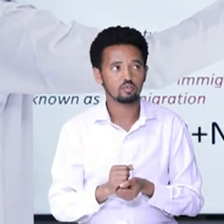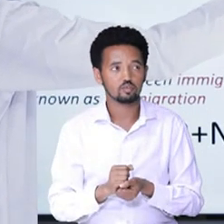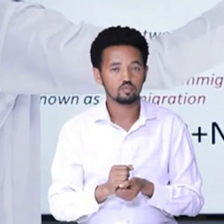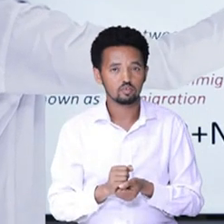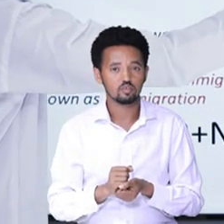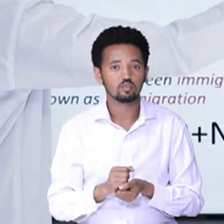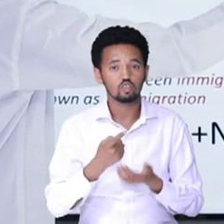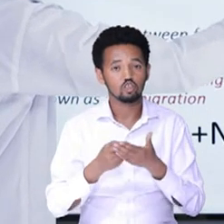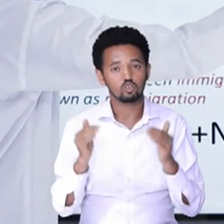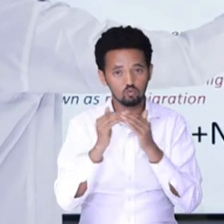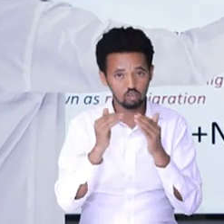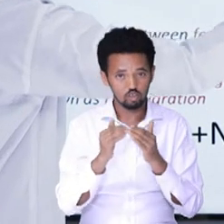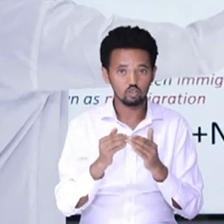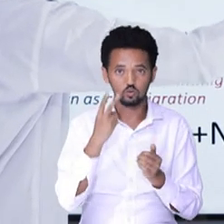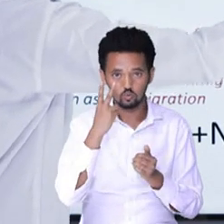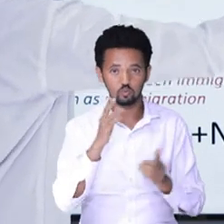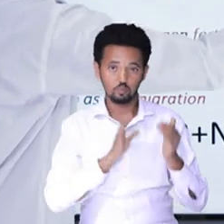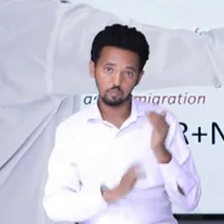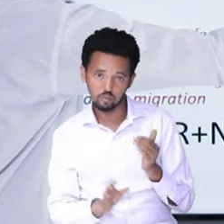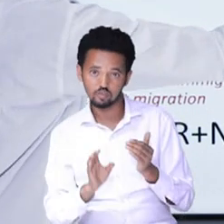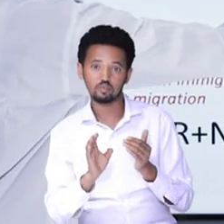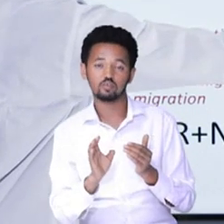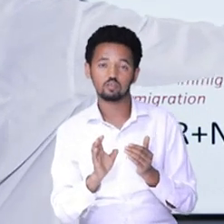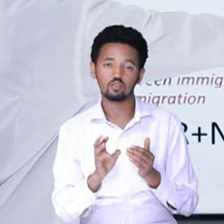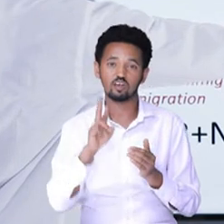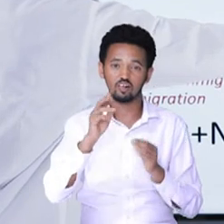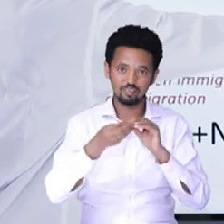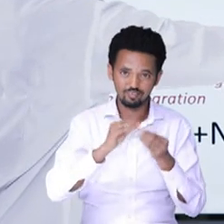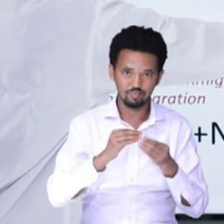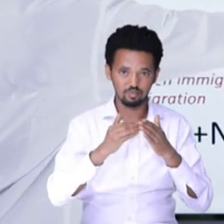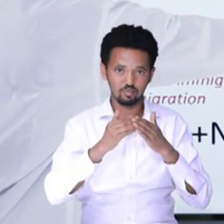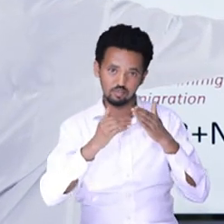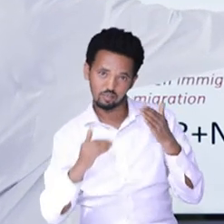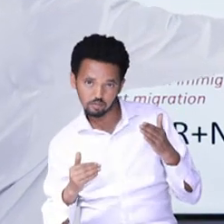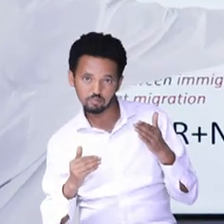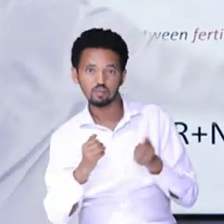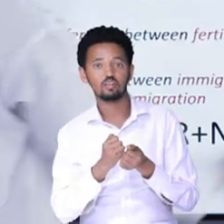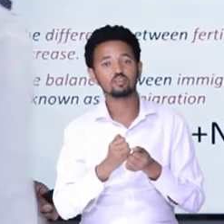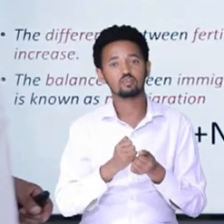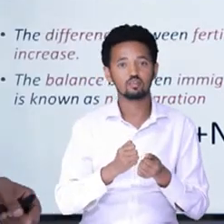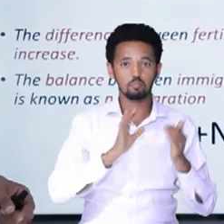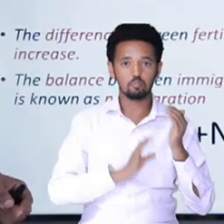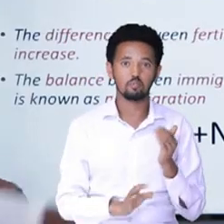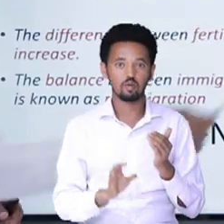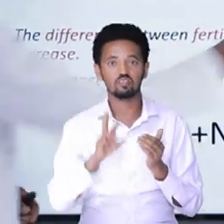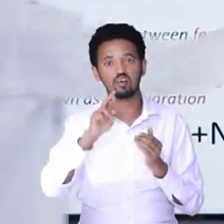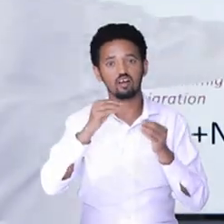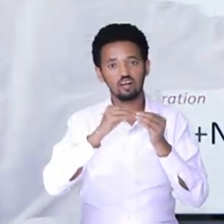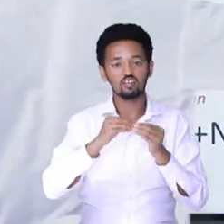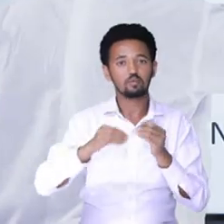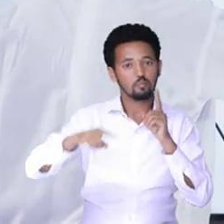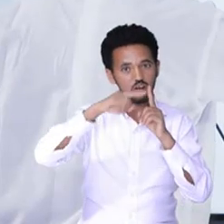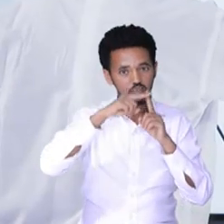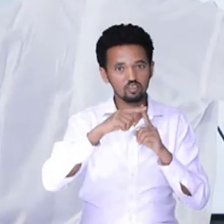growth rate is equals to birth rate minus death rate plus